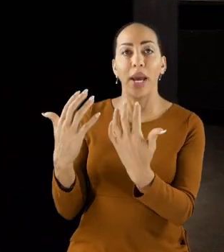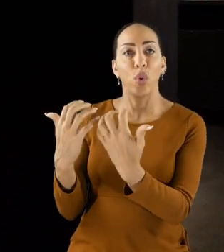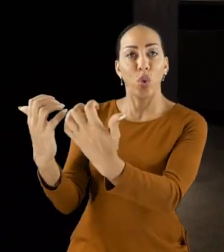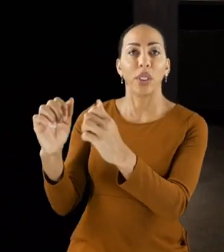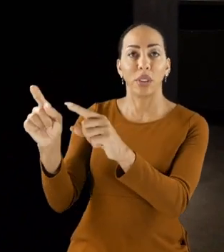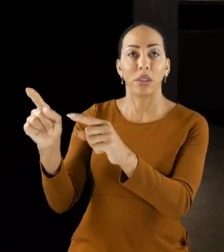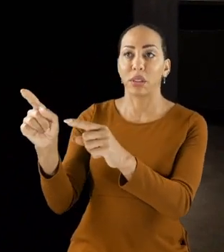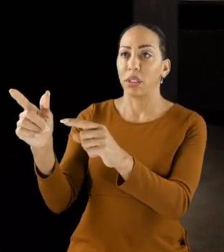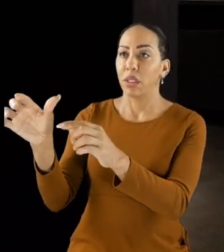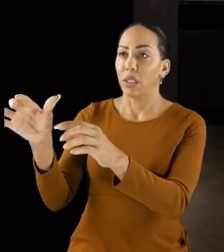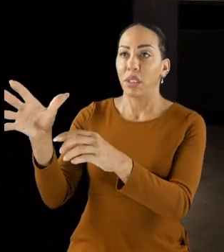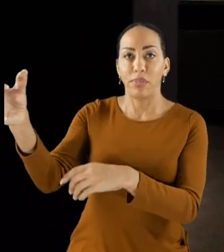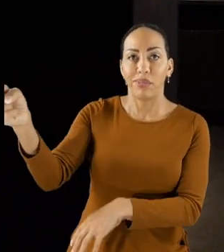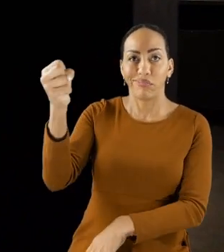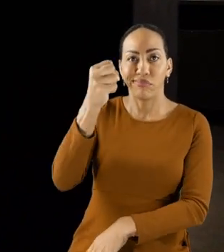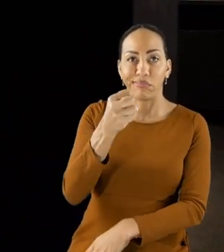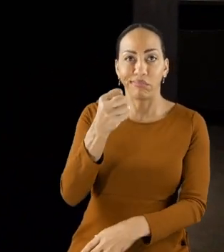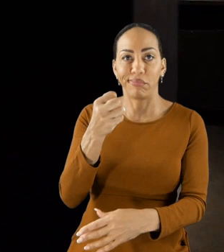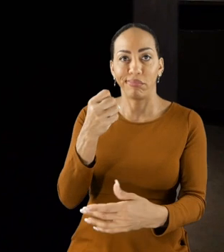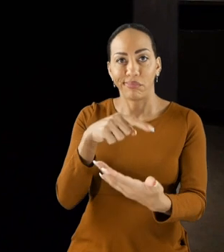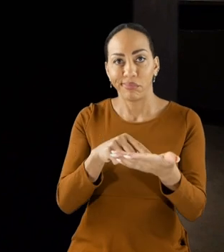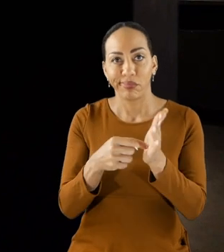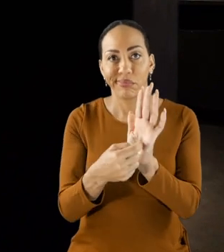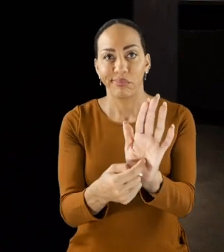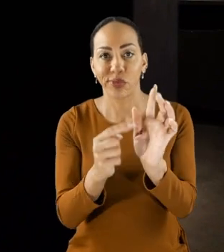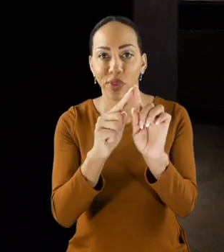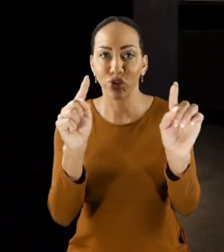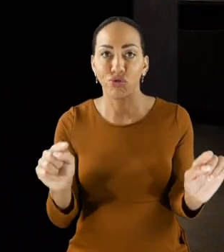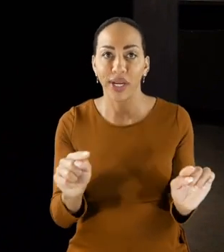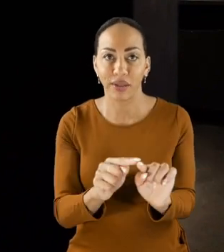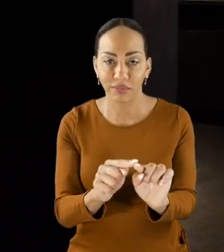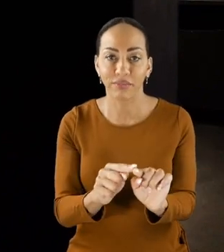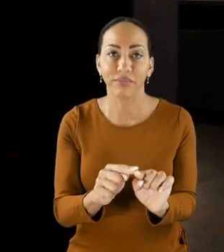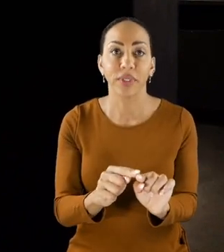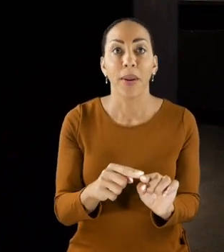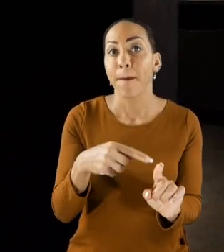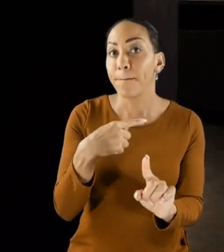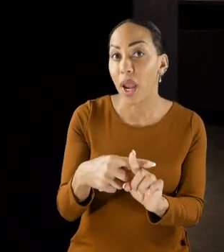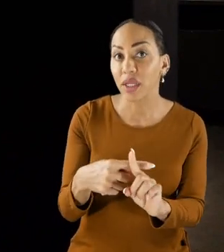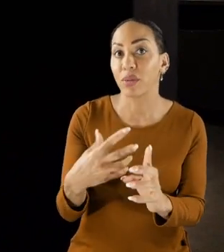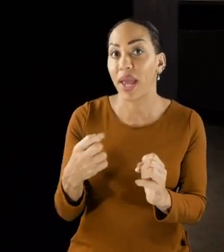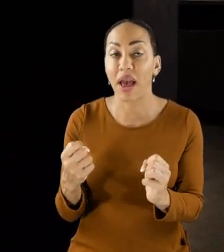performance, the participants who are online, present in the physical space, and we have a sort of